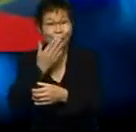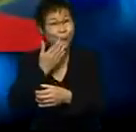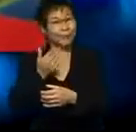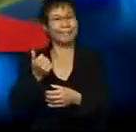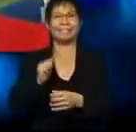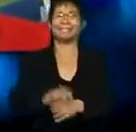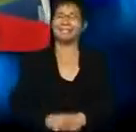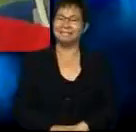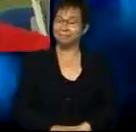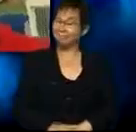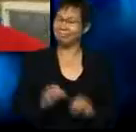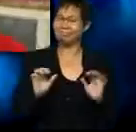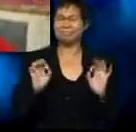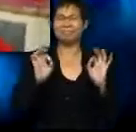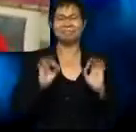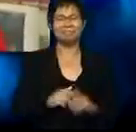sweet.